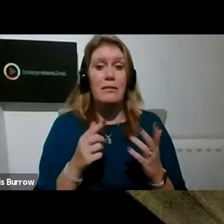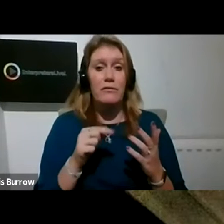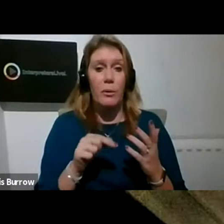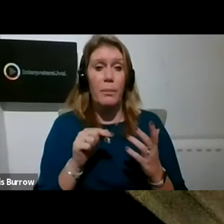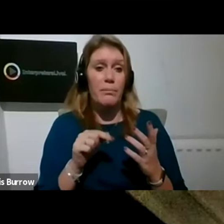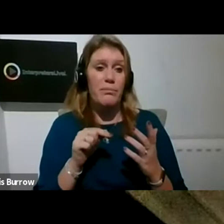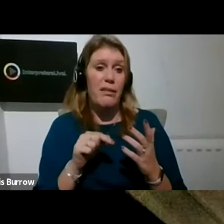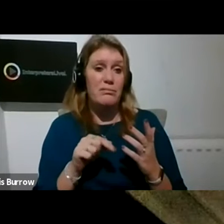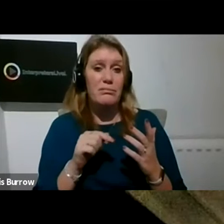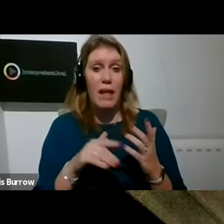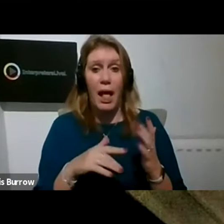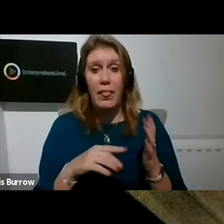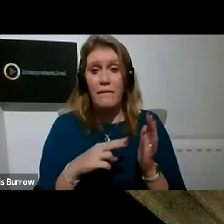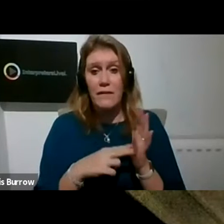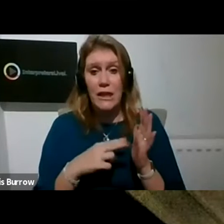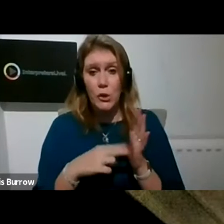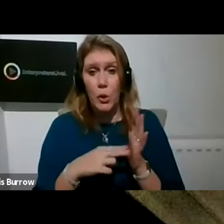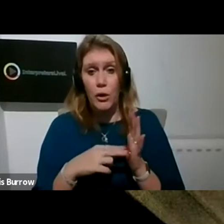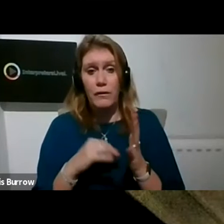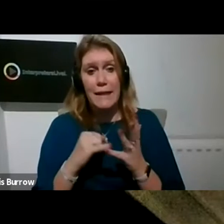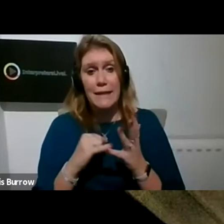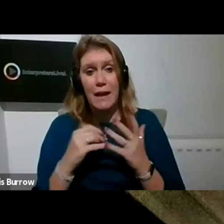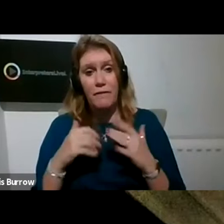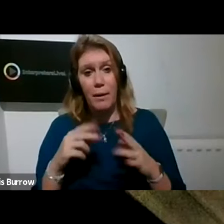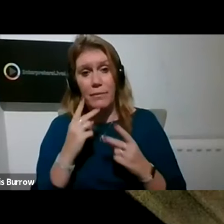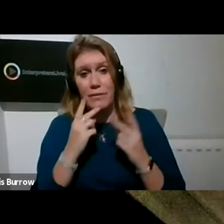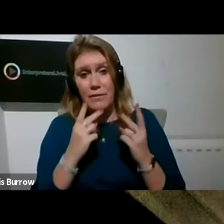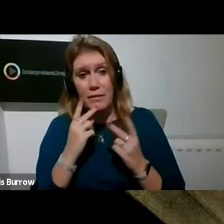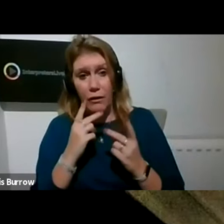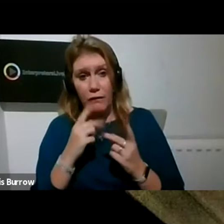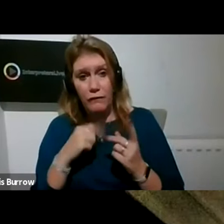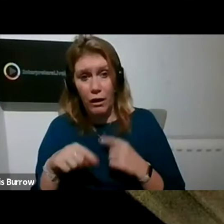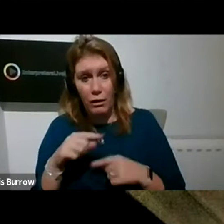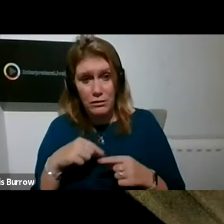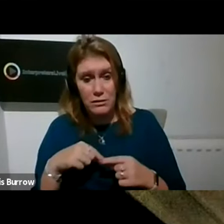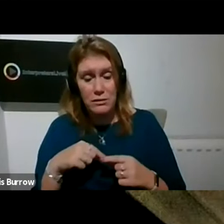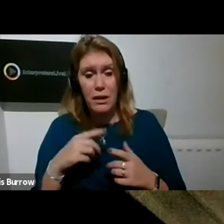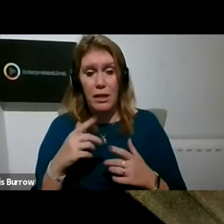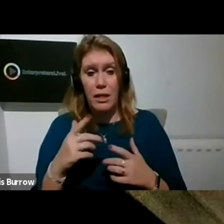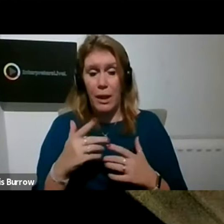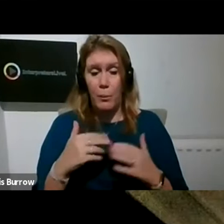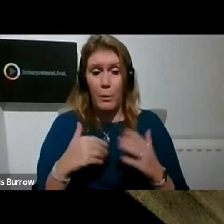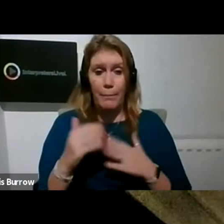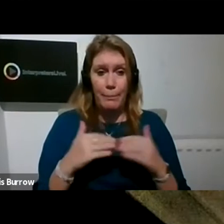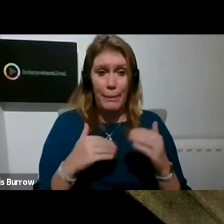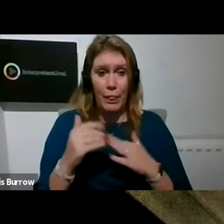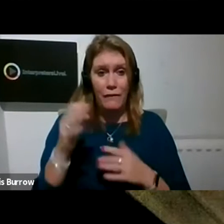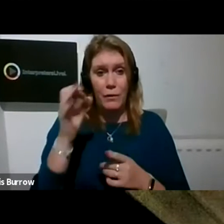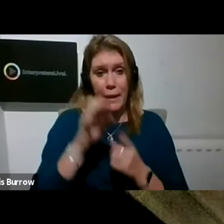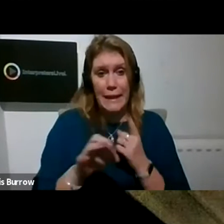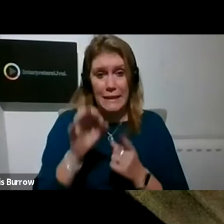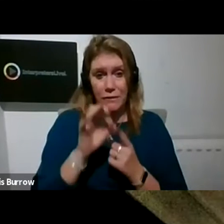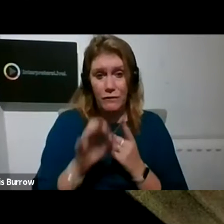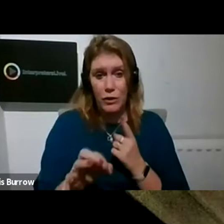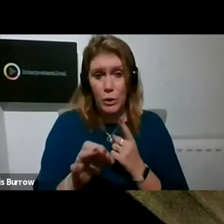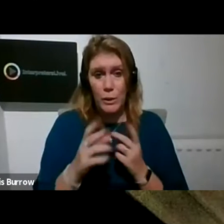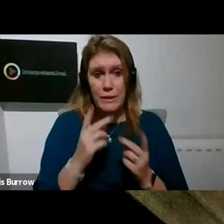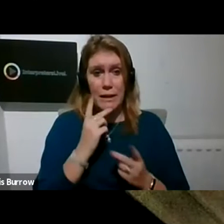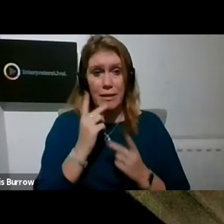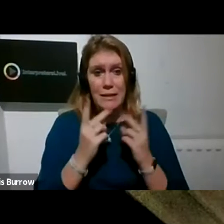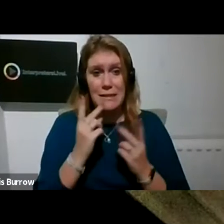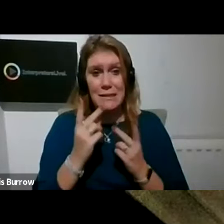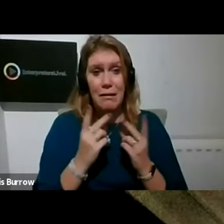and Steph had sung for me, and then we kind of built the actual recordings of the interviews, and the sung part was the Pip